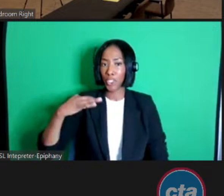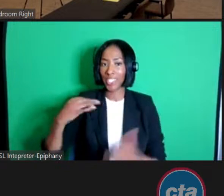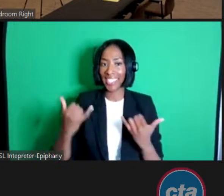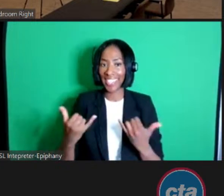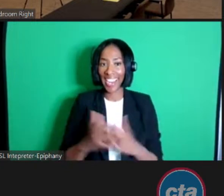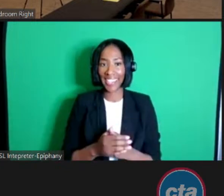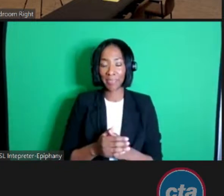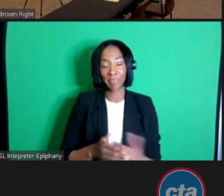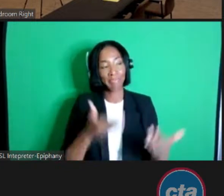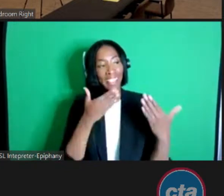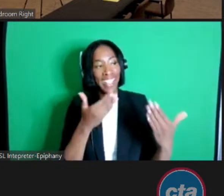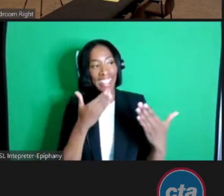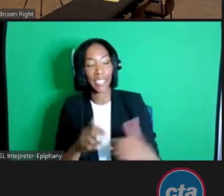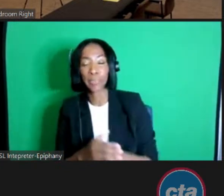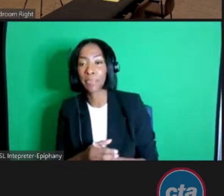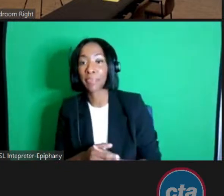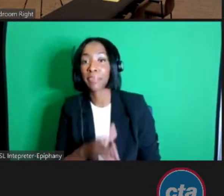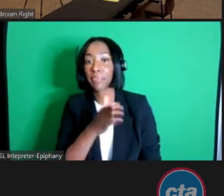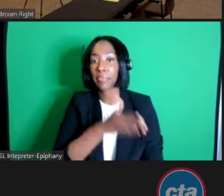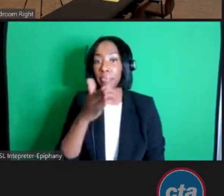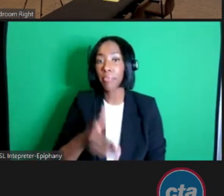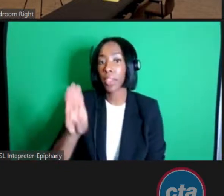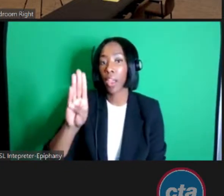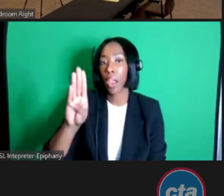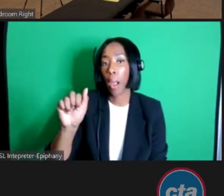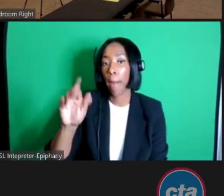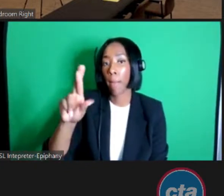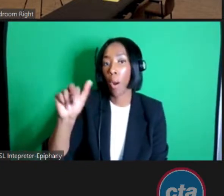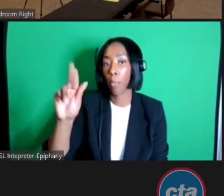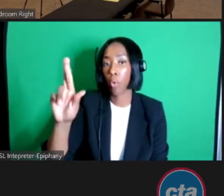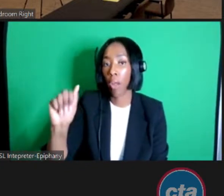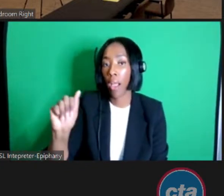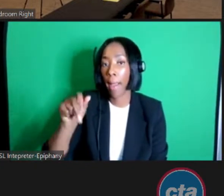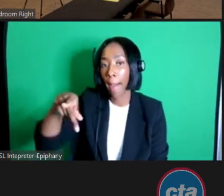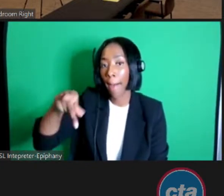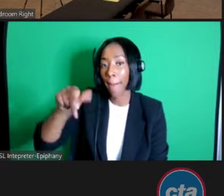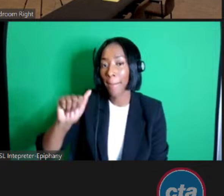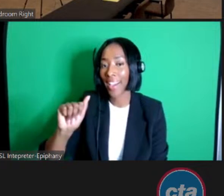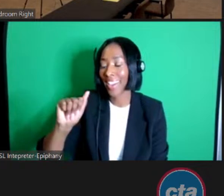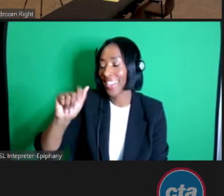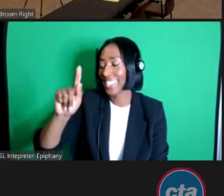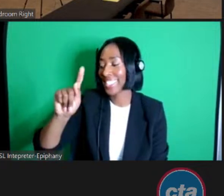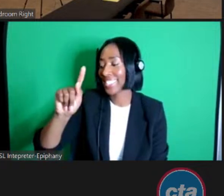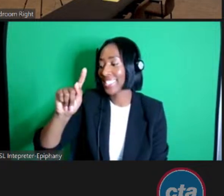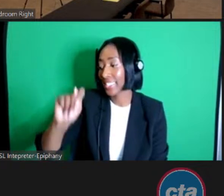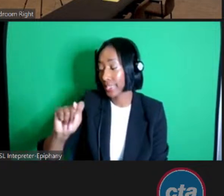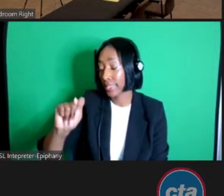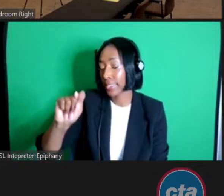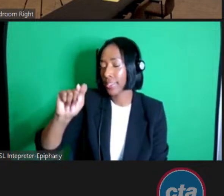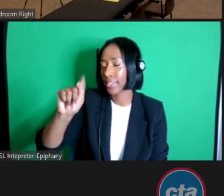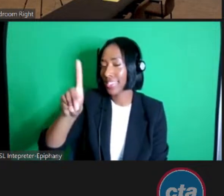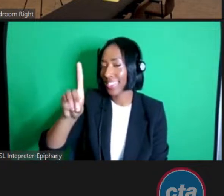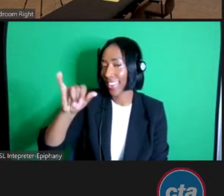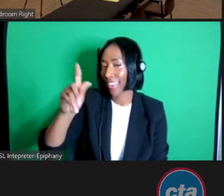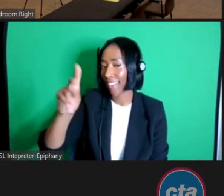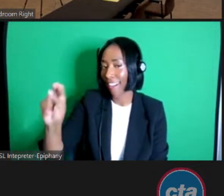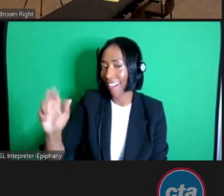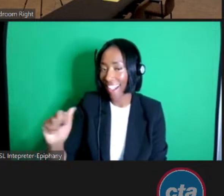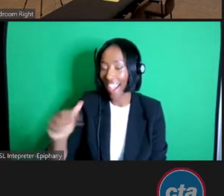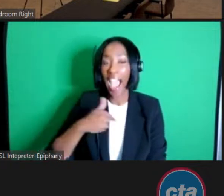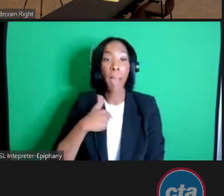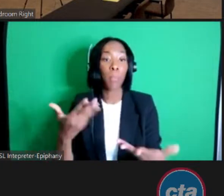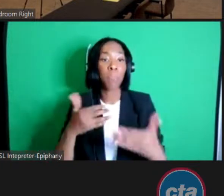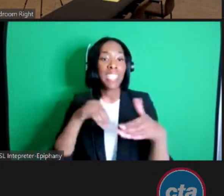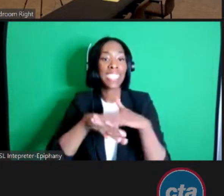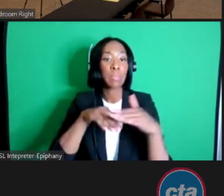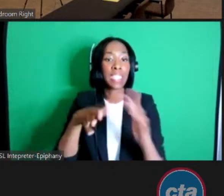Thank you, Sarah. Barbara Padilla. Hi, Barbara Padilla. I'm an accessibility